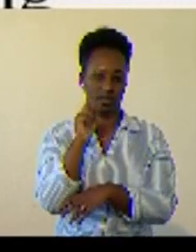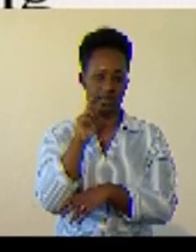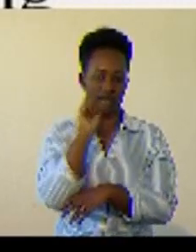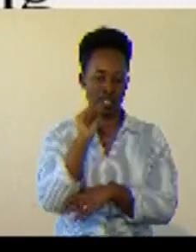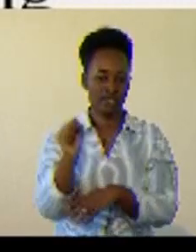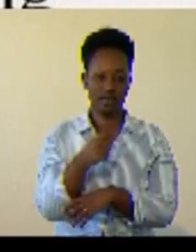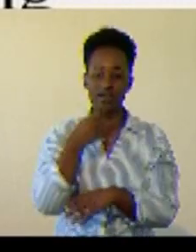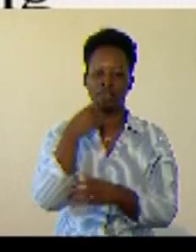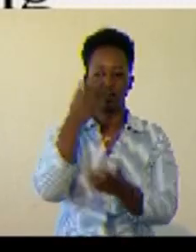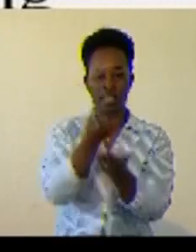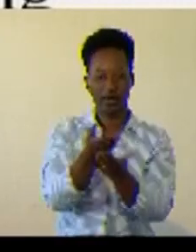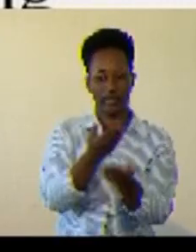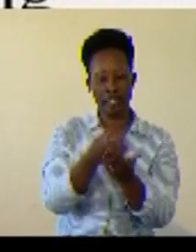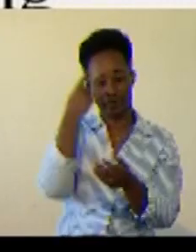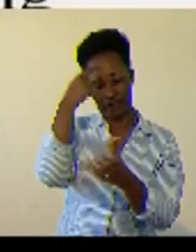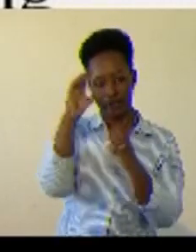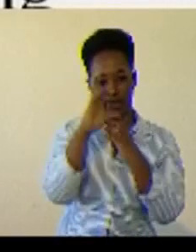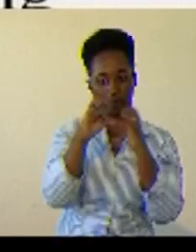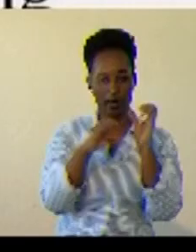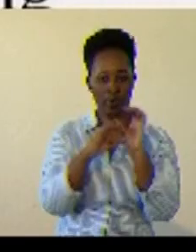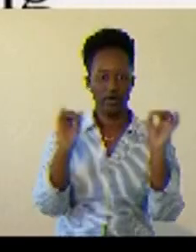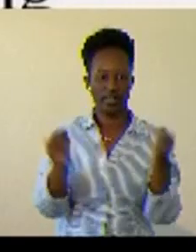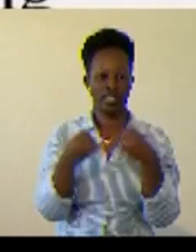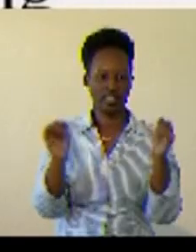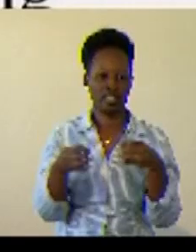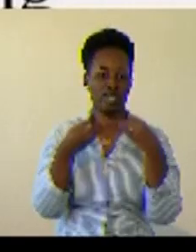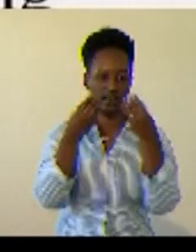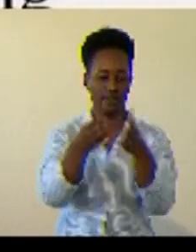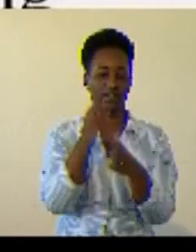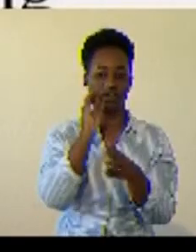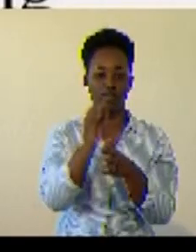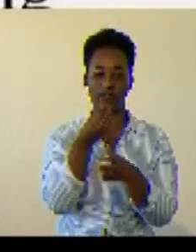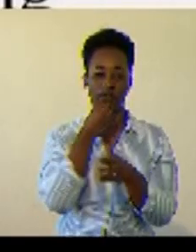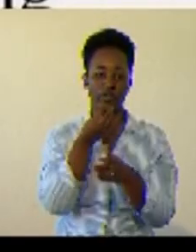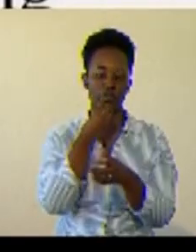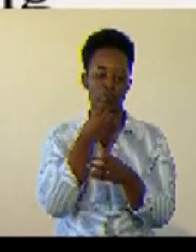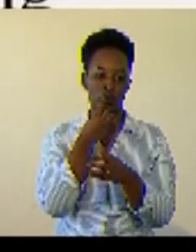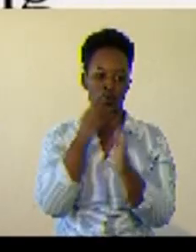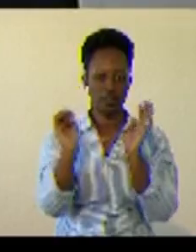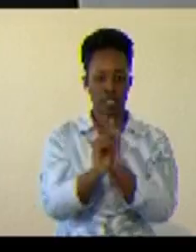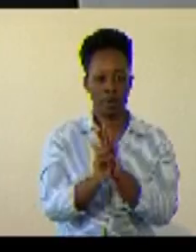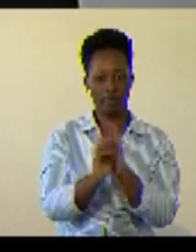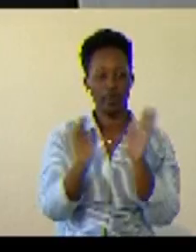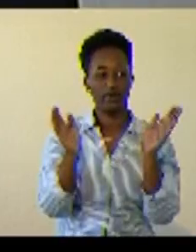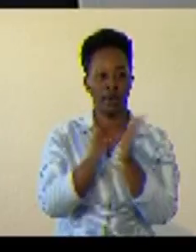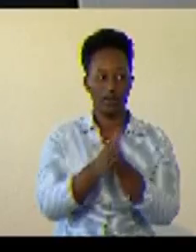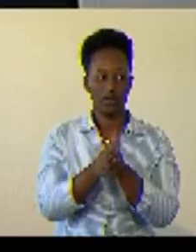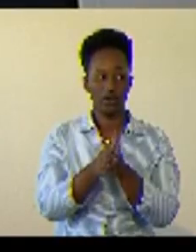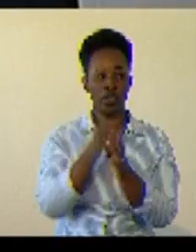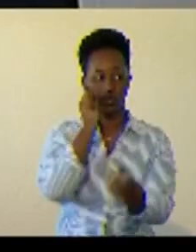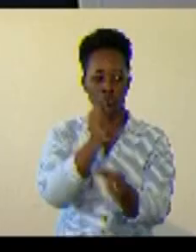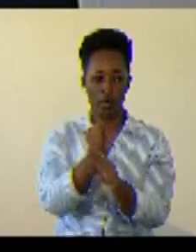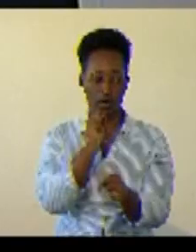So that's what we're going to discuss. You also have to carry out a test for identifying starch,